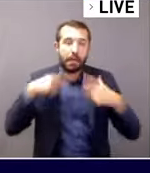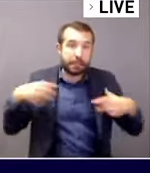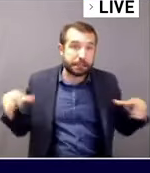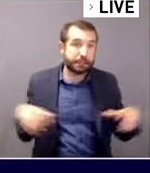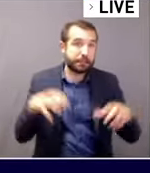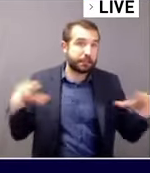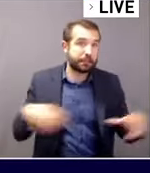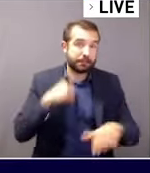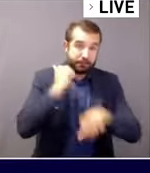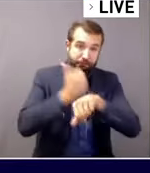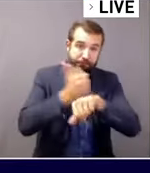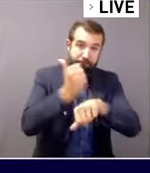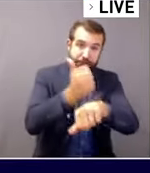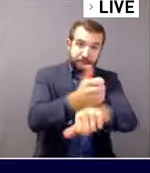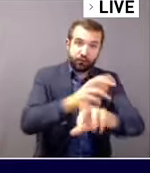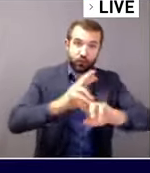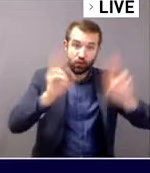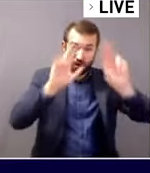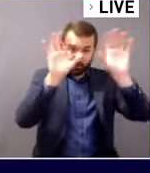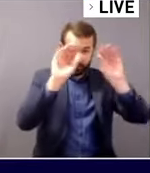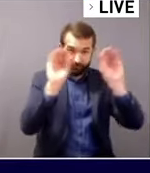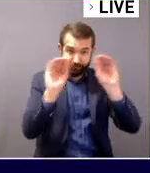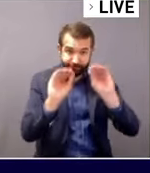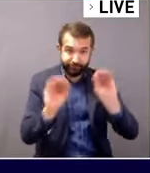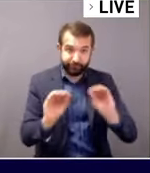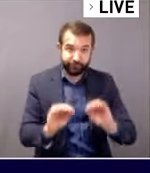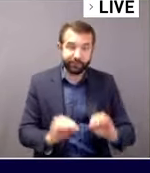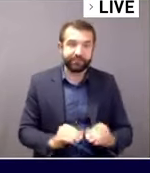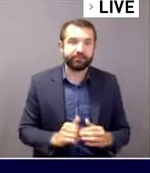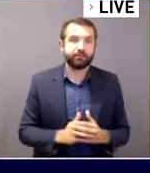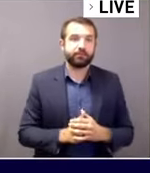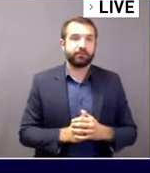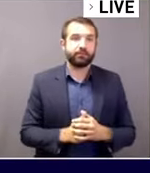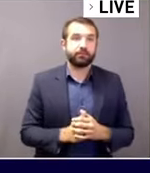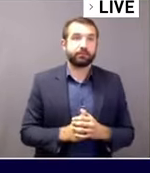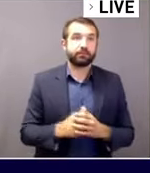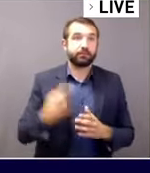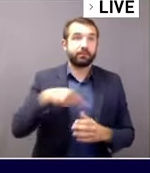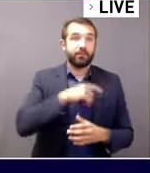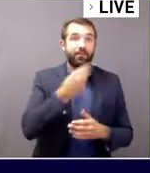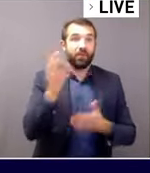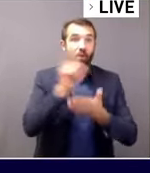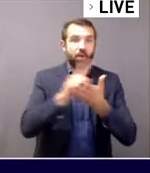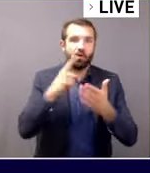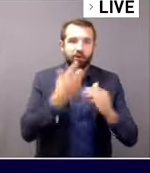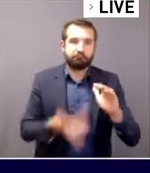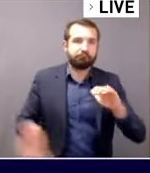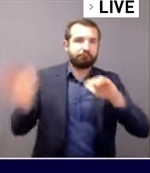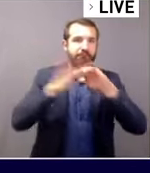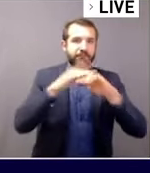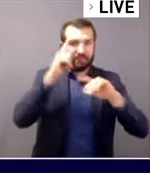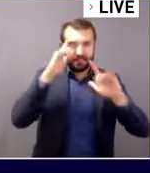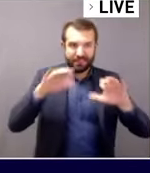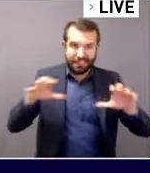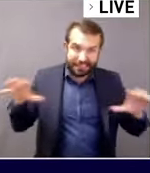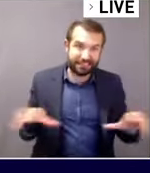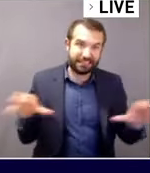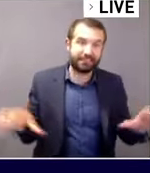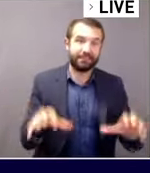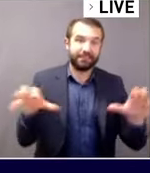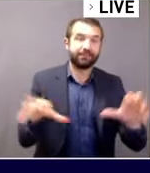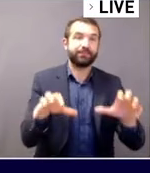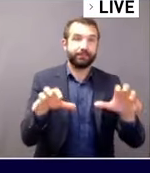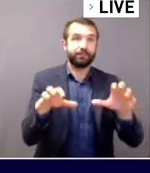And we've been ramping up that effort manyfold in the past few weeks. The letter that you referenced from U.S.